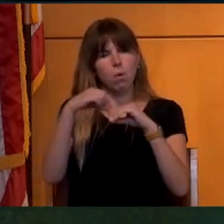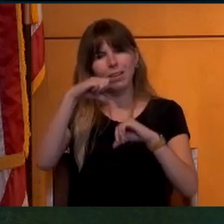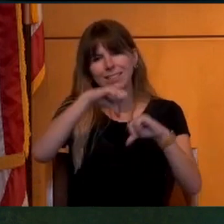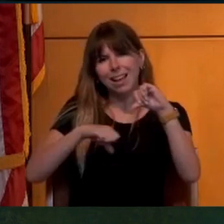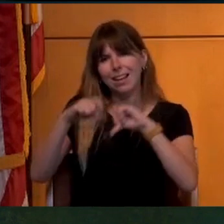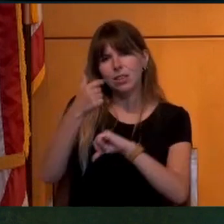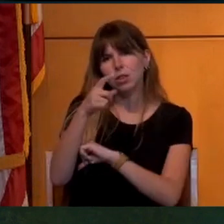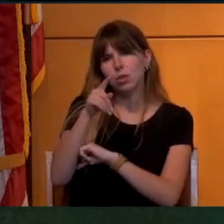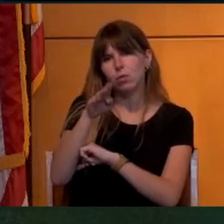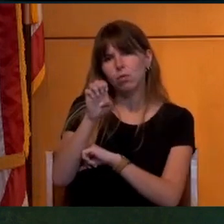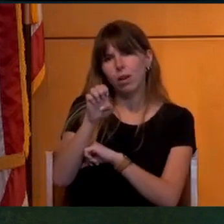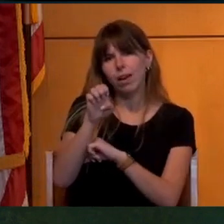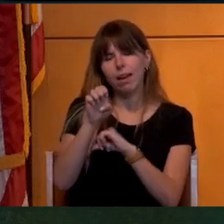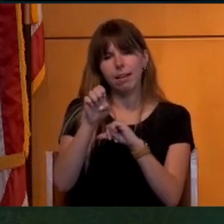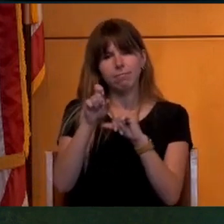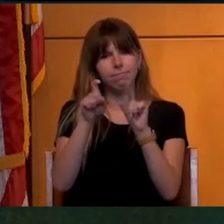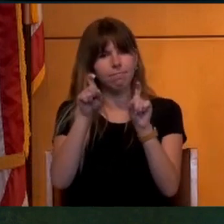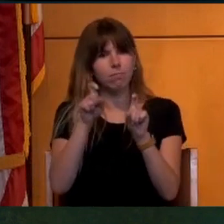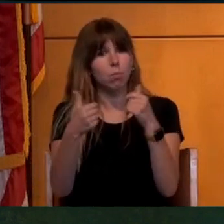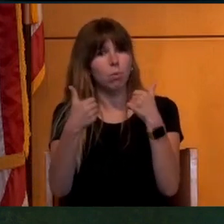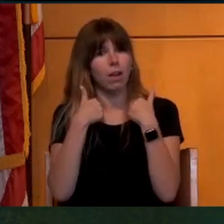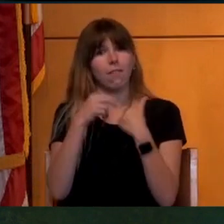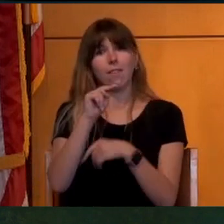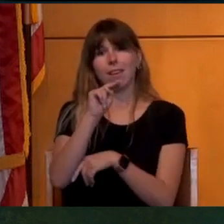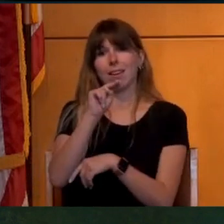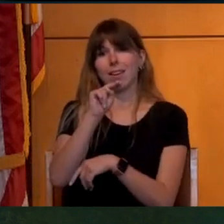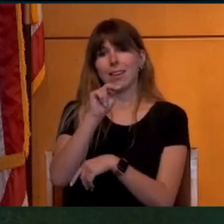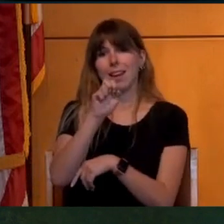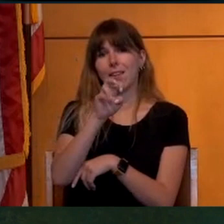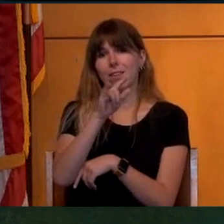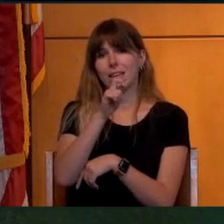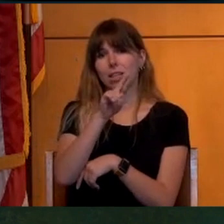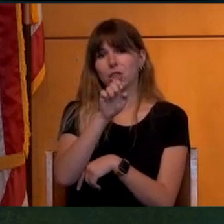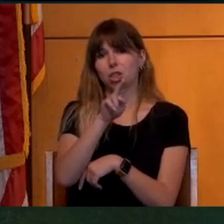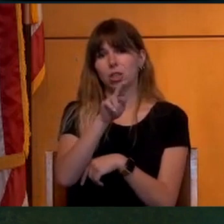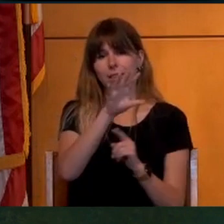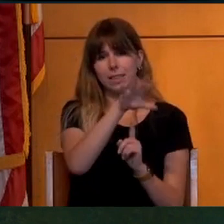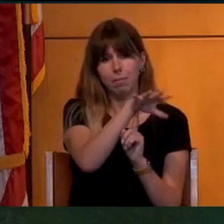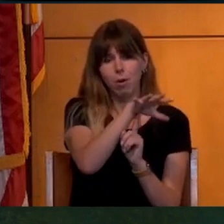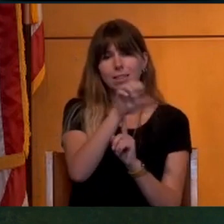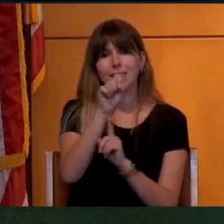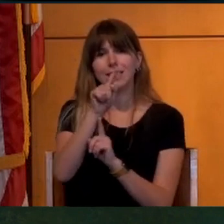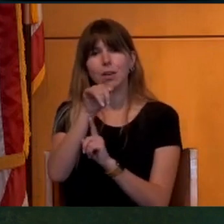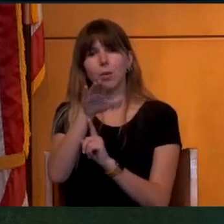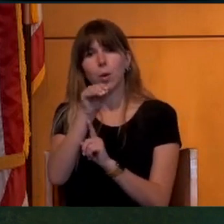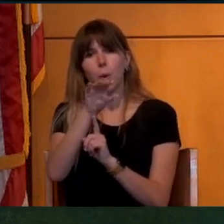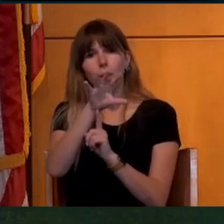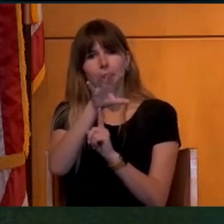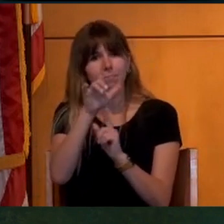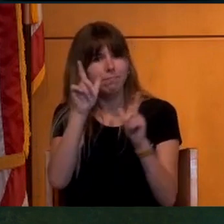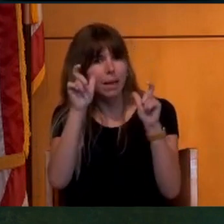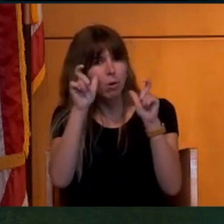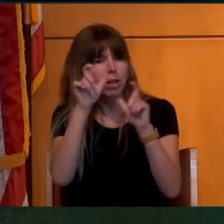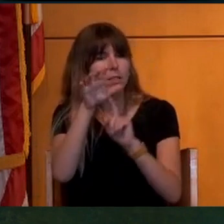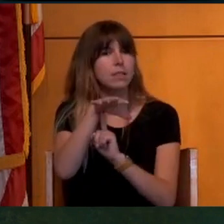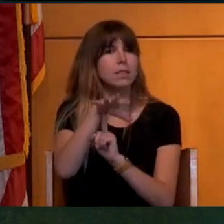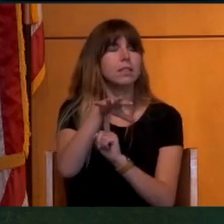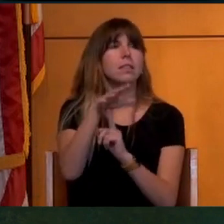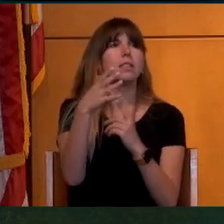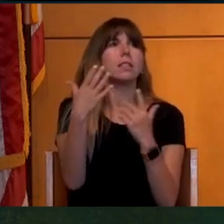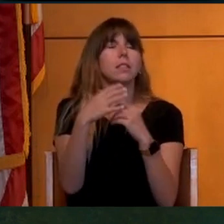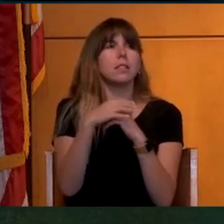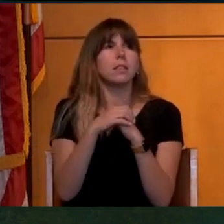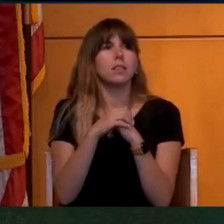have the navigation cameras, hazard cameras, we have aft rear viewing stereo cameras. Those we're working with the VIS team, that's